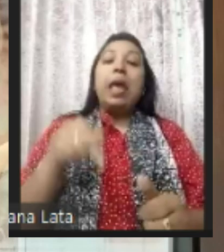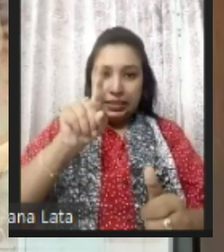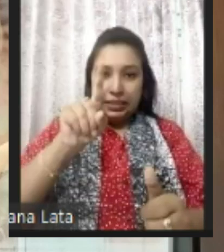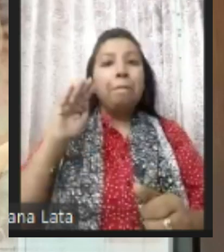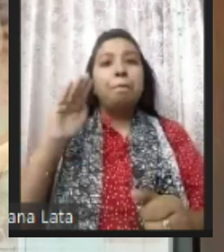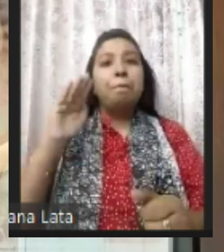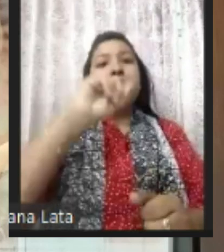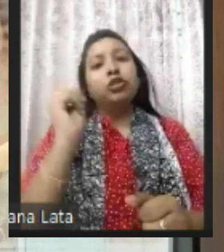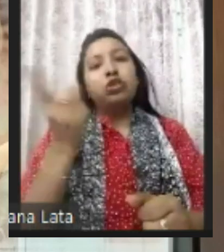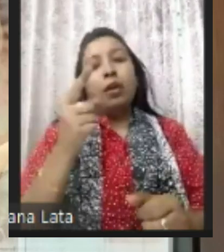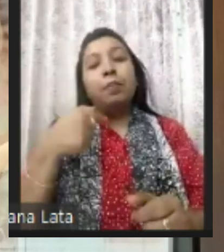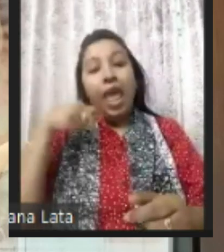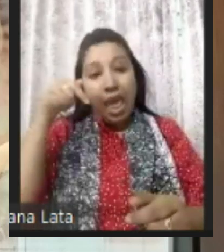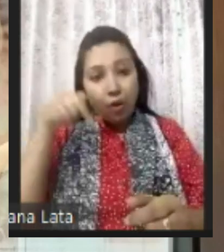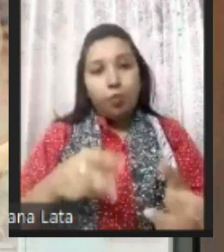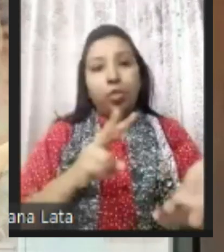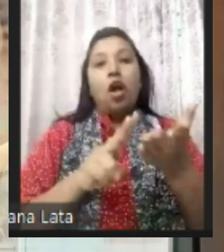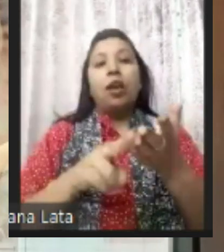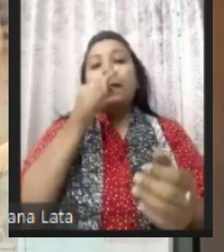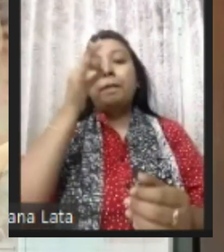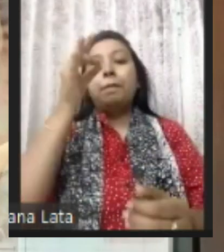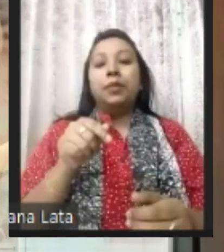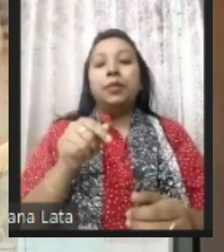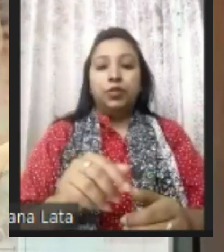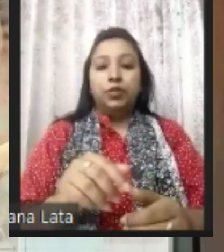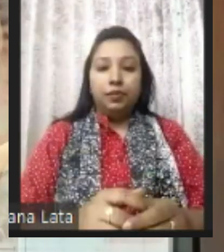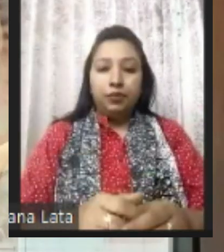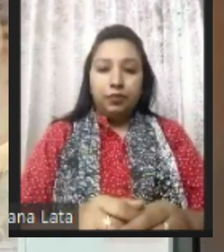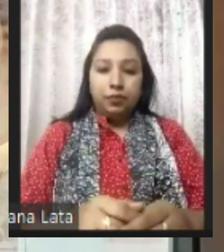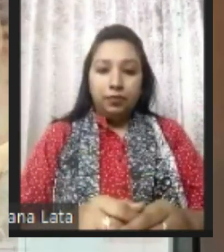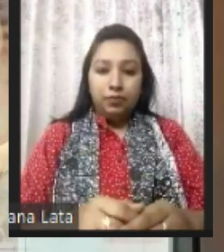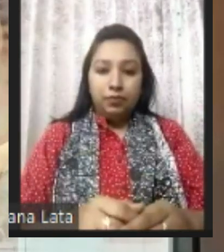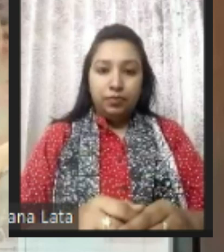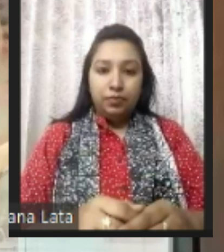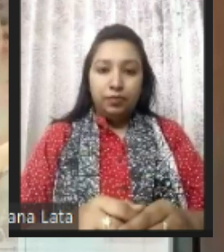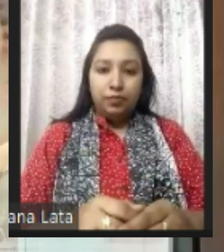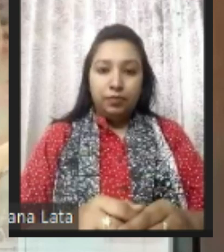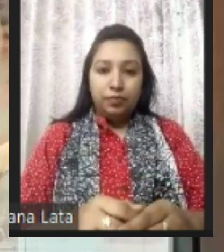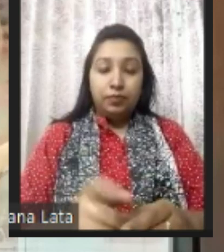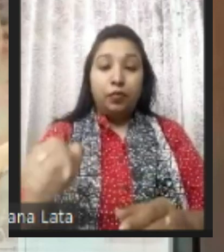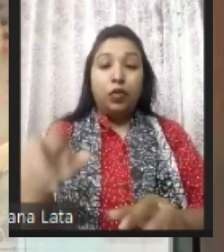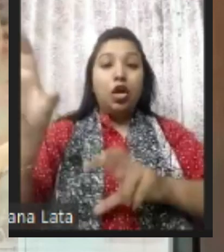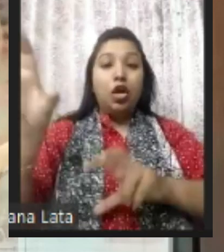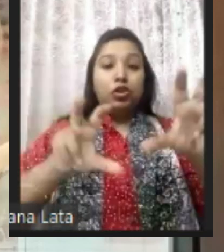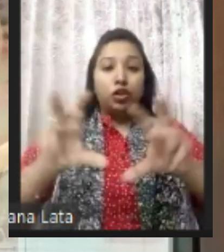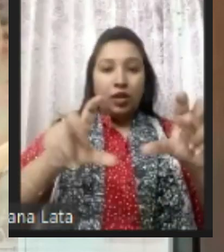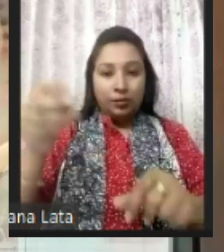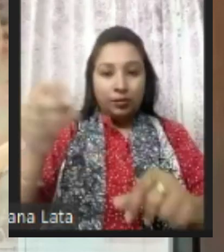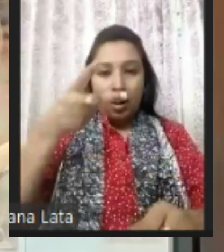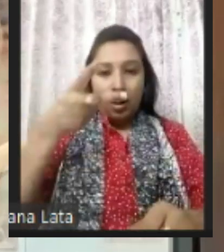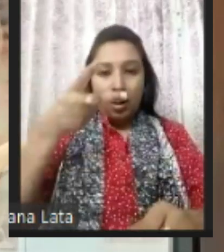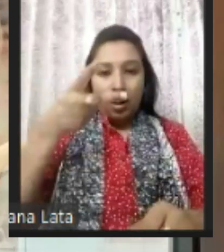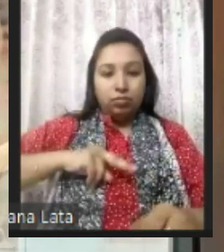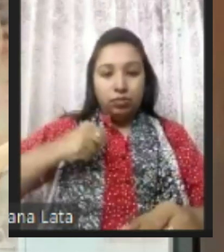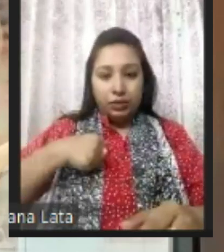Guest, just we have spoken a few minutes back. NM Ziaul Alam, PA, Senior Secretary, Information and Communication Technology Division,